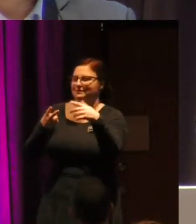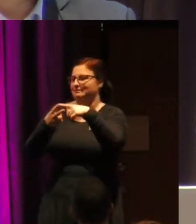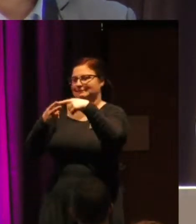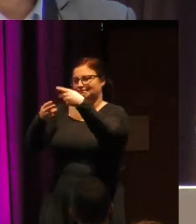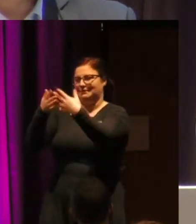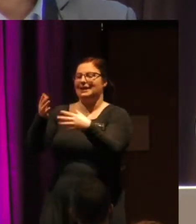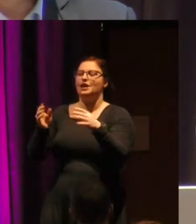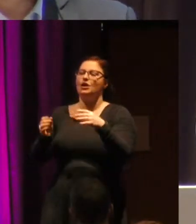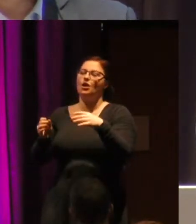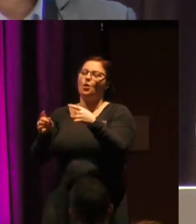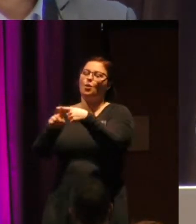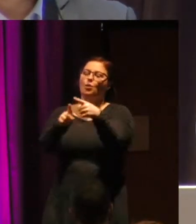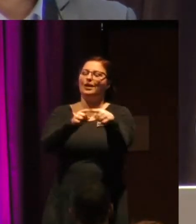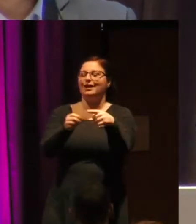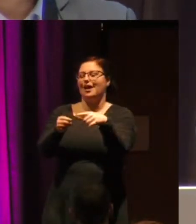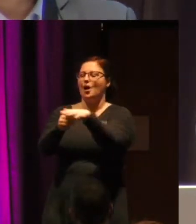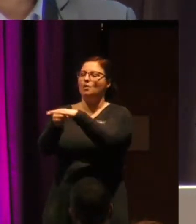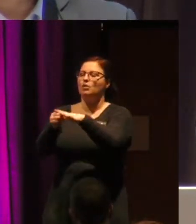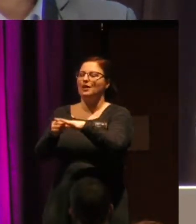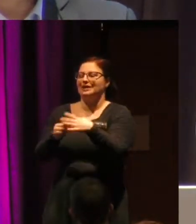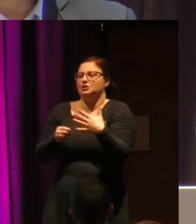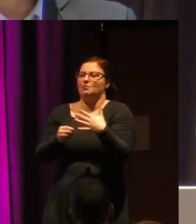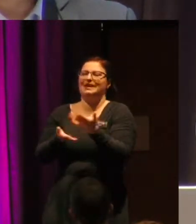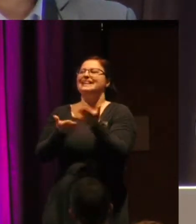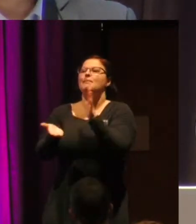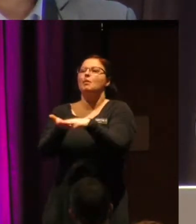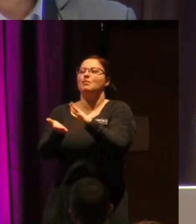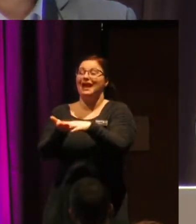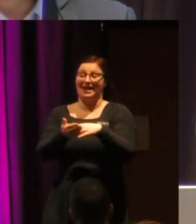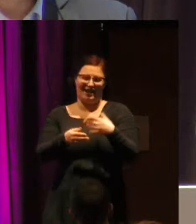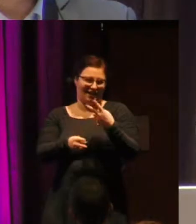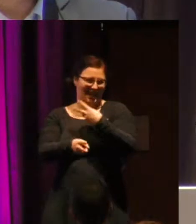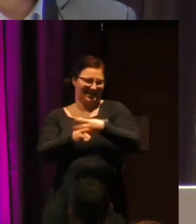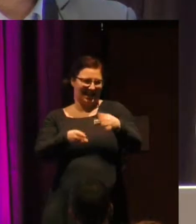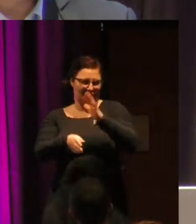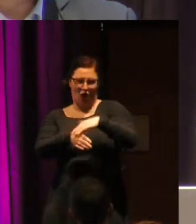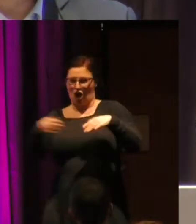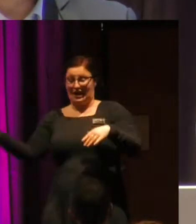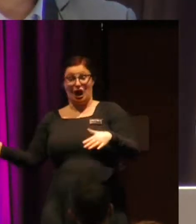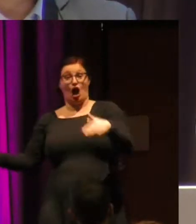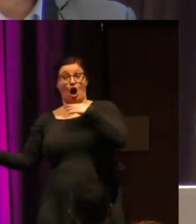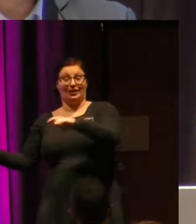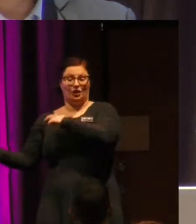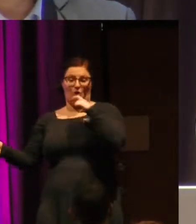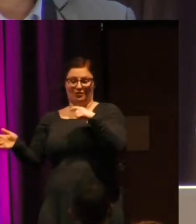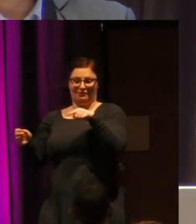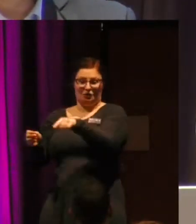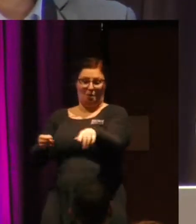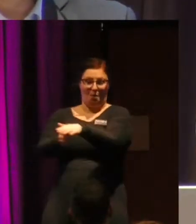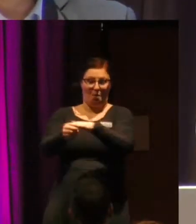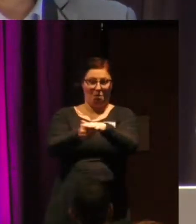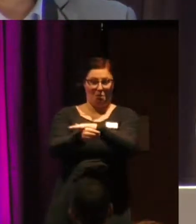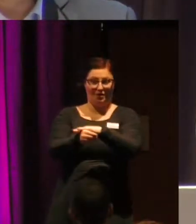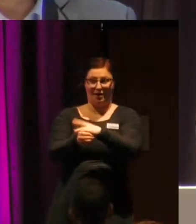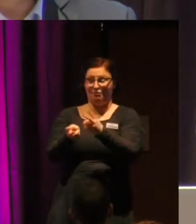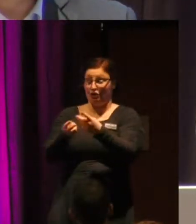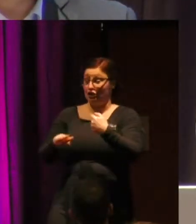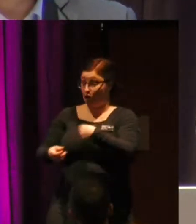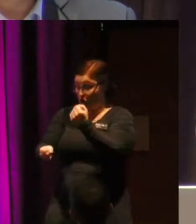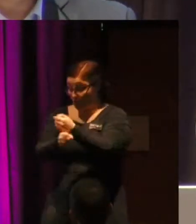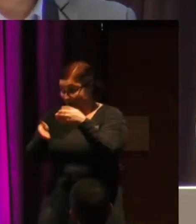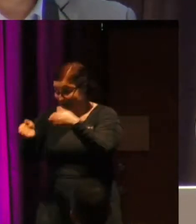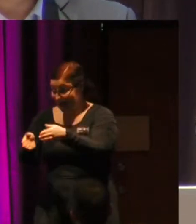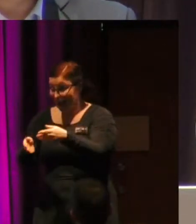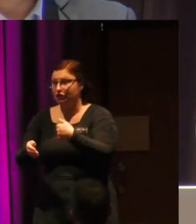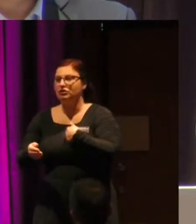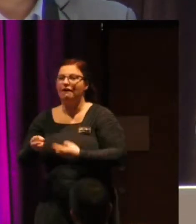issues, the issues that the far right hate us for, then we make ourselves even more of a target. But you've done the opposite. I mean, when